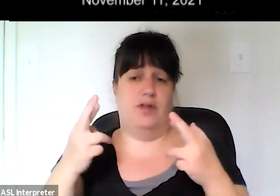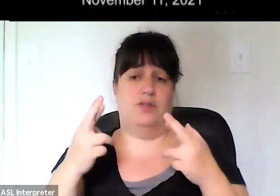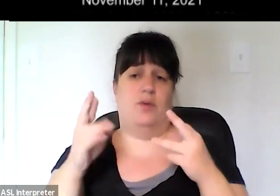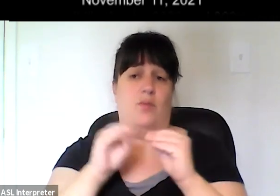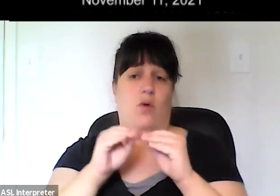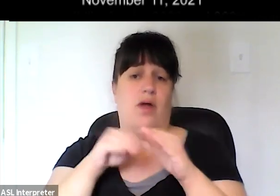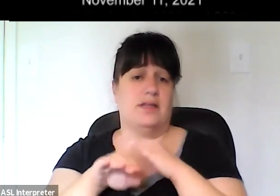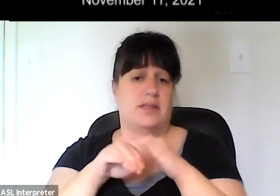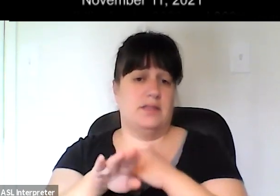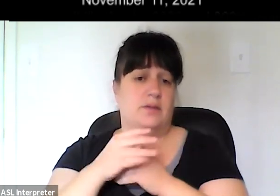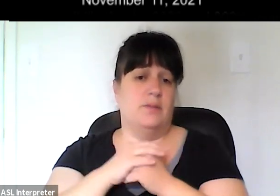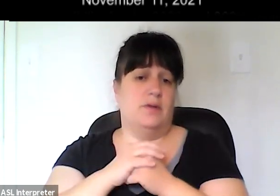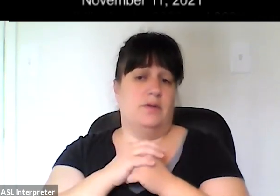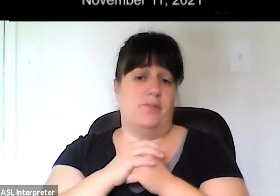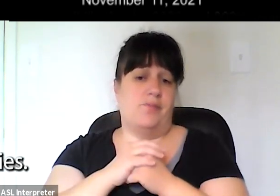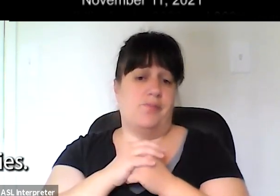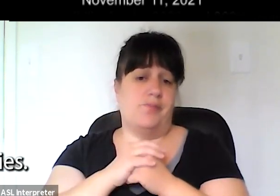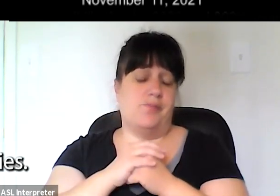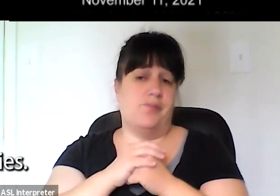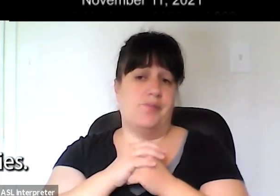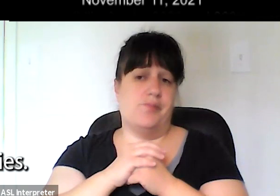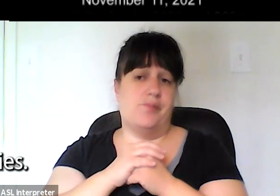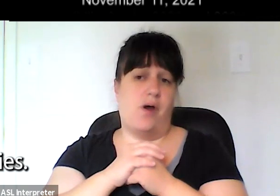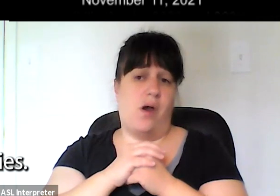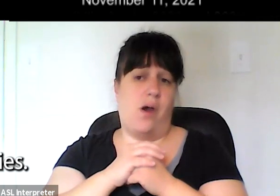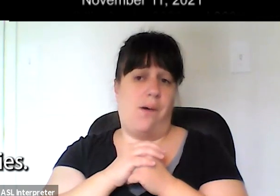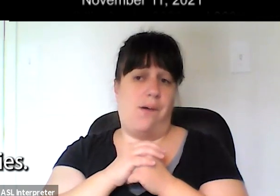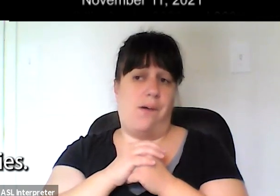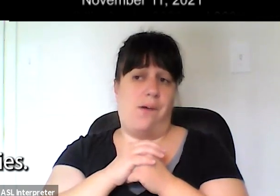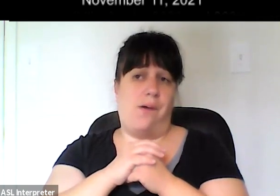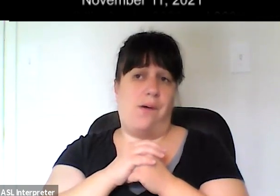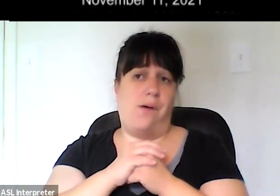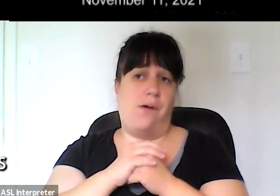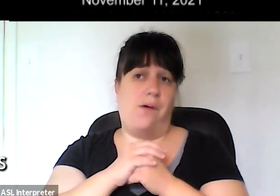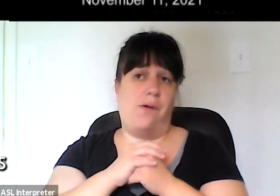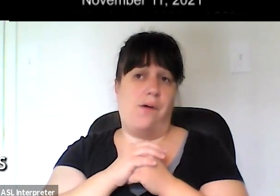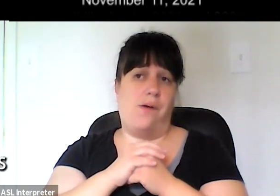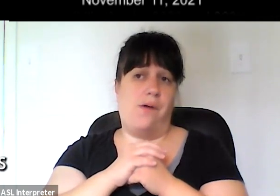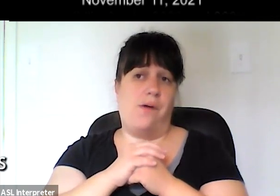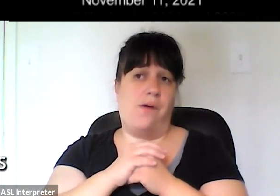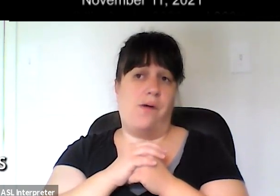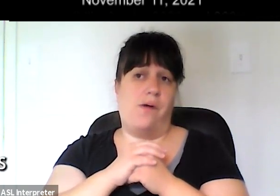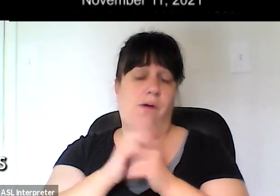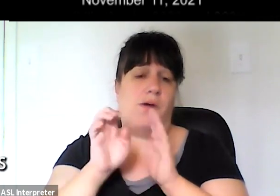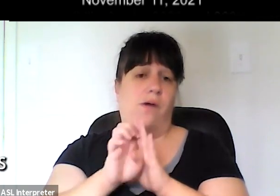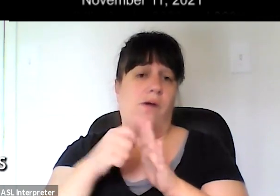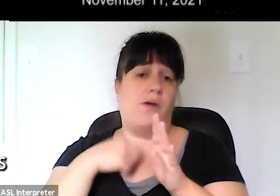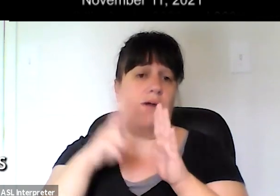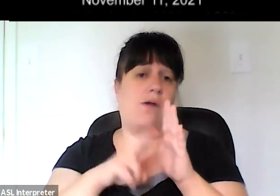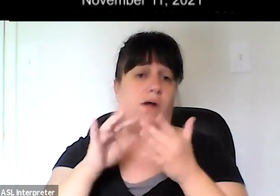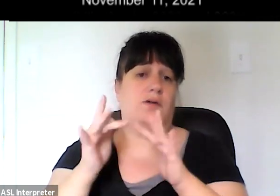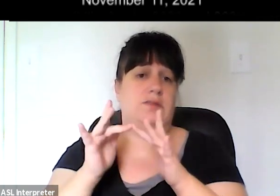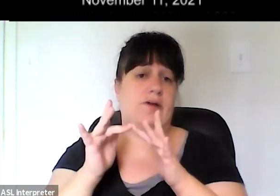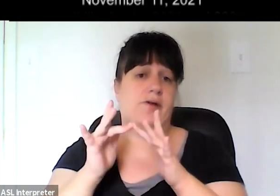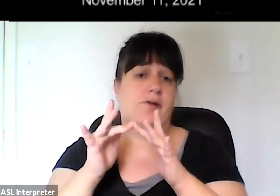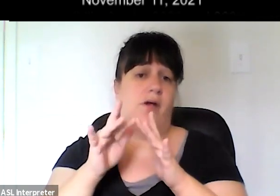accessible towards people with visual or other disabilities. An example that I read online was